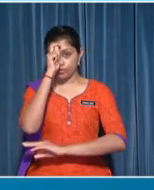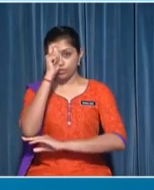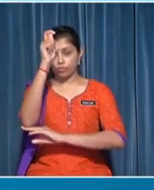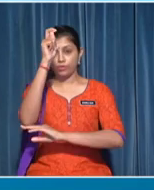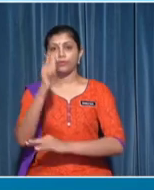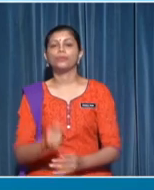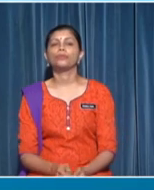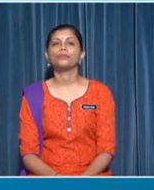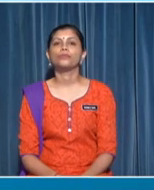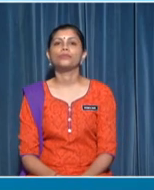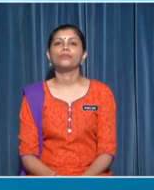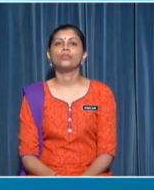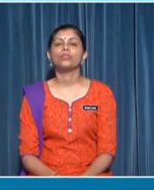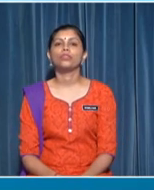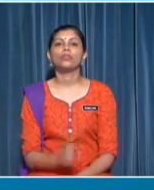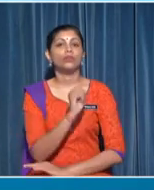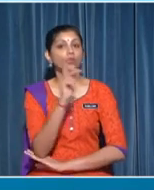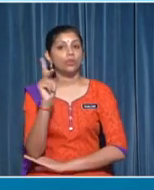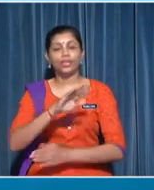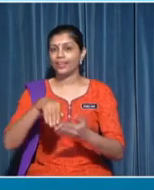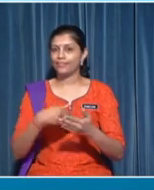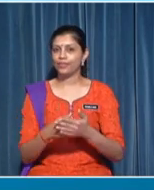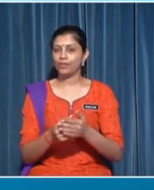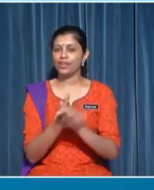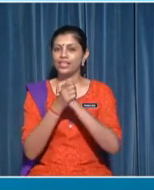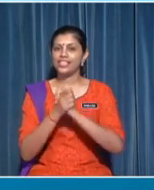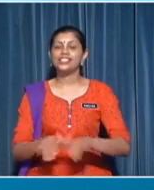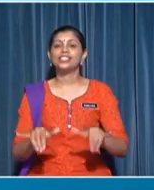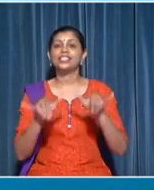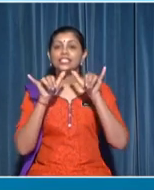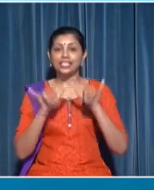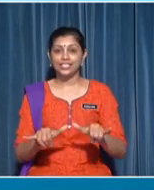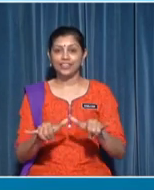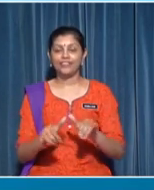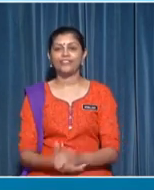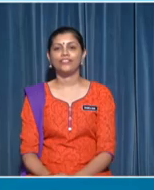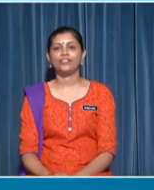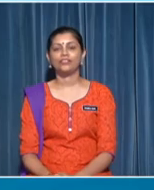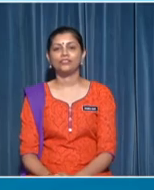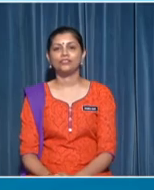Okay, everyone, stay safe, stay healthy.